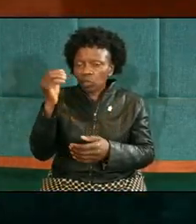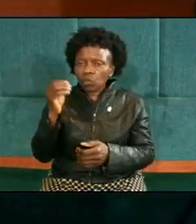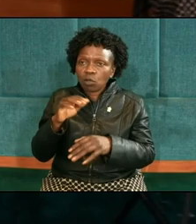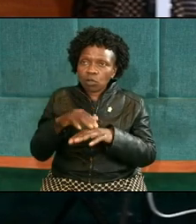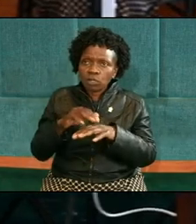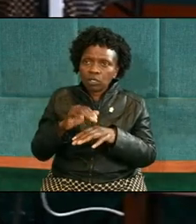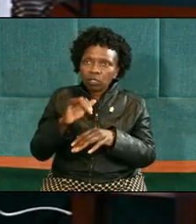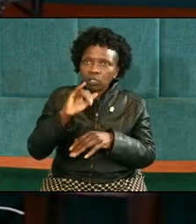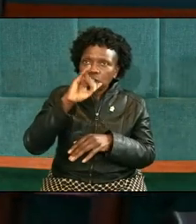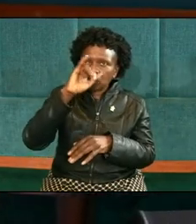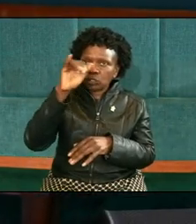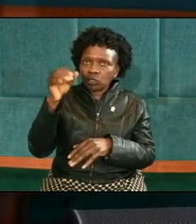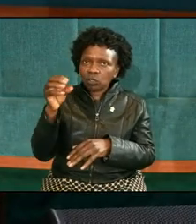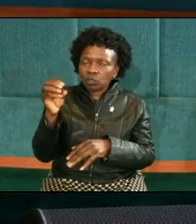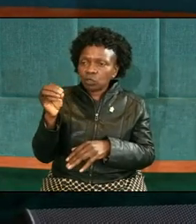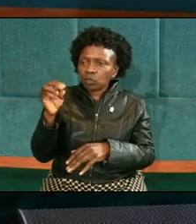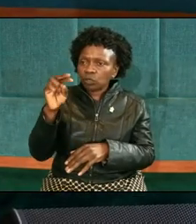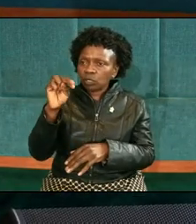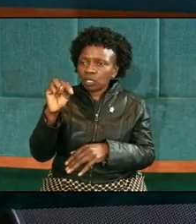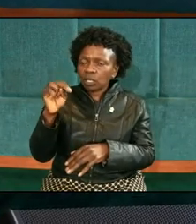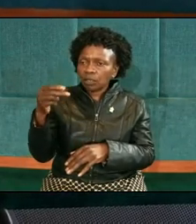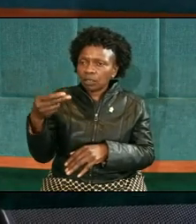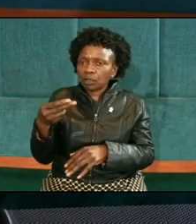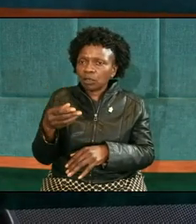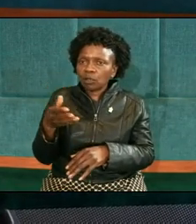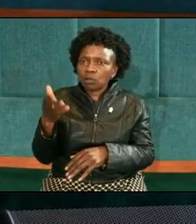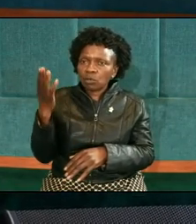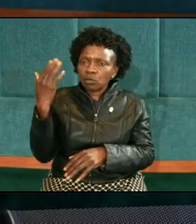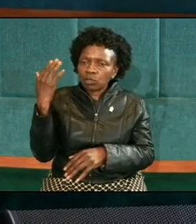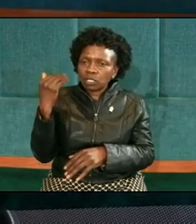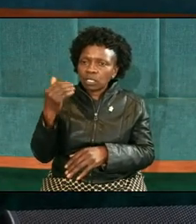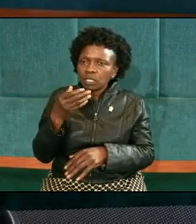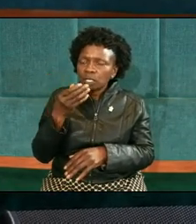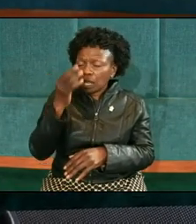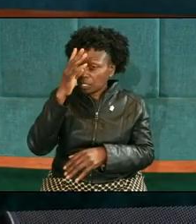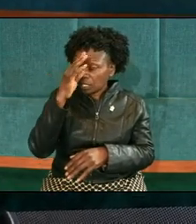Jonah was on a suicide mission, and he knew it.